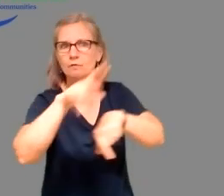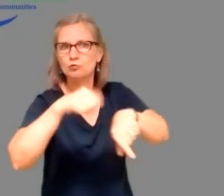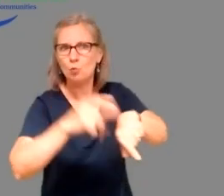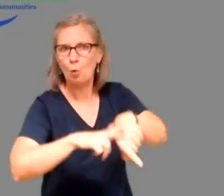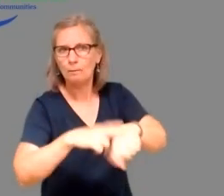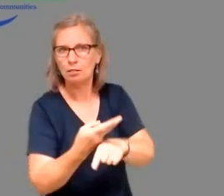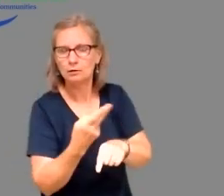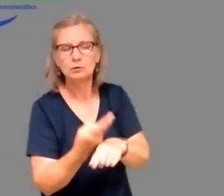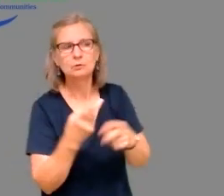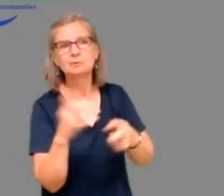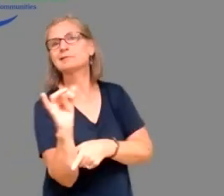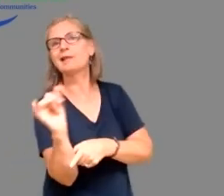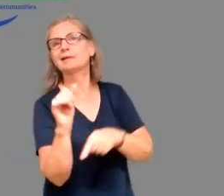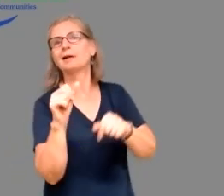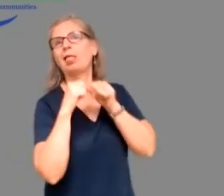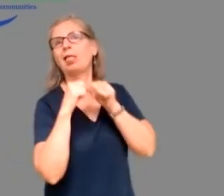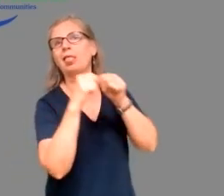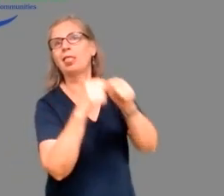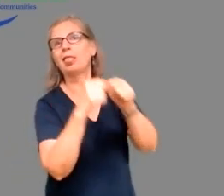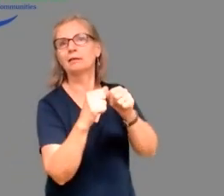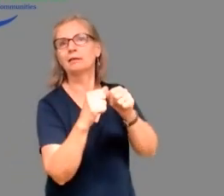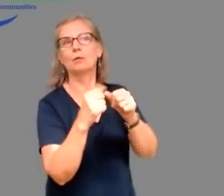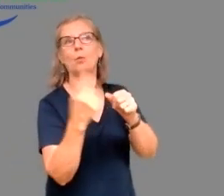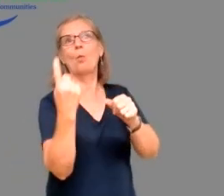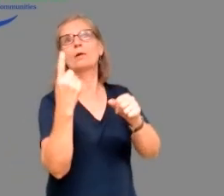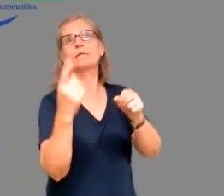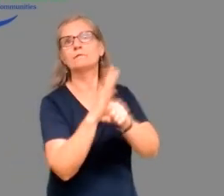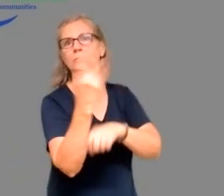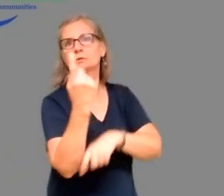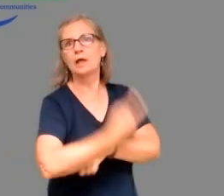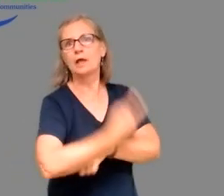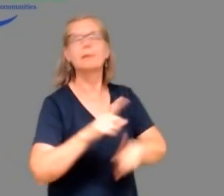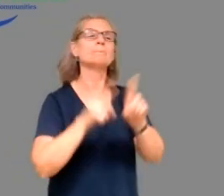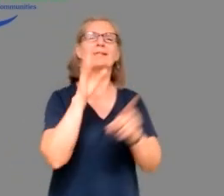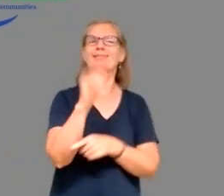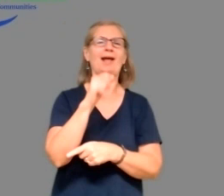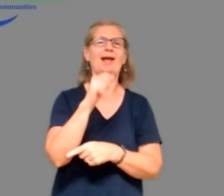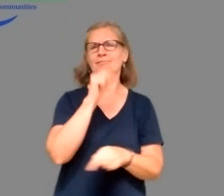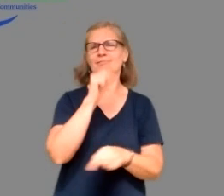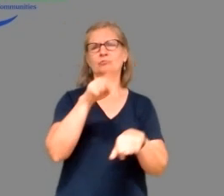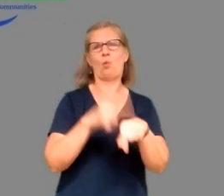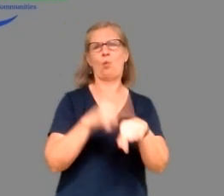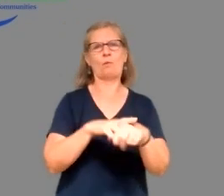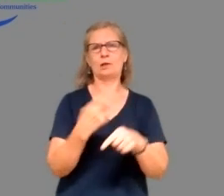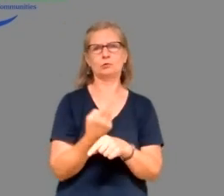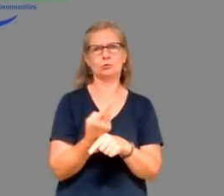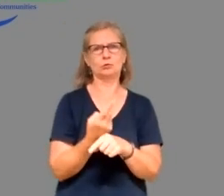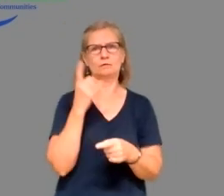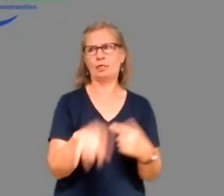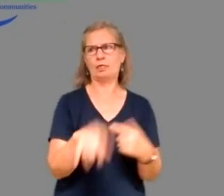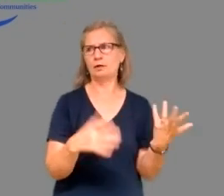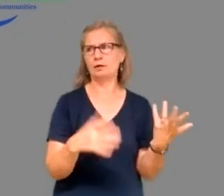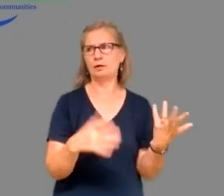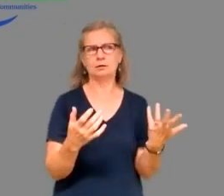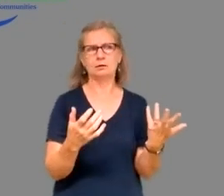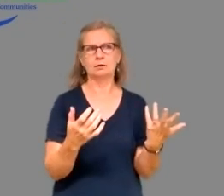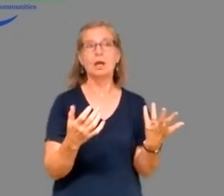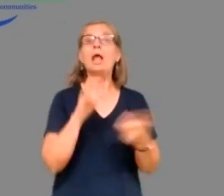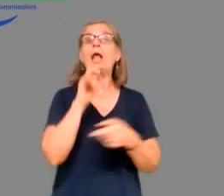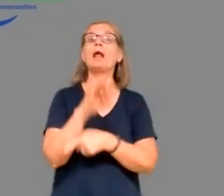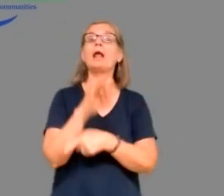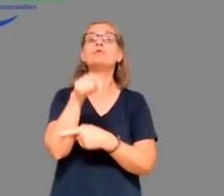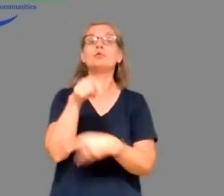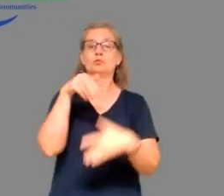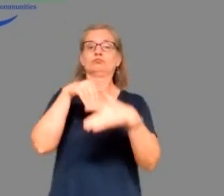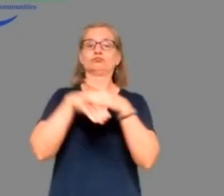normal period of using those is when you enter, say, a patient's room that you're wearing it